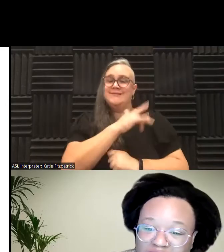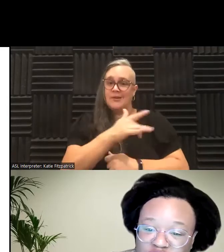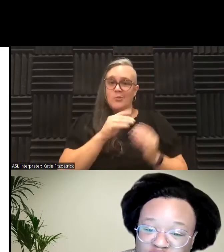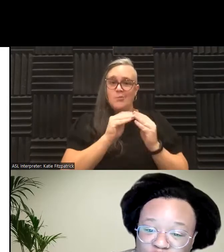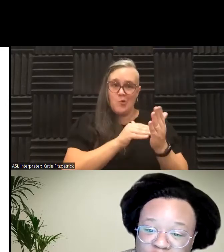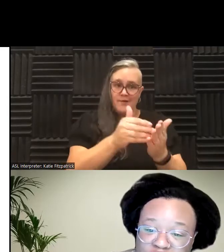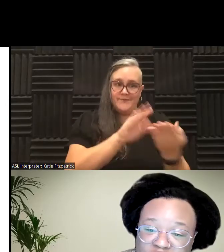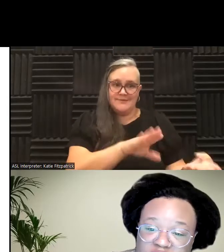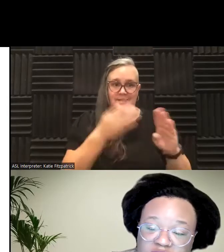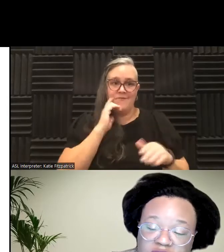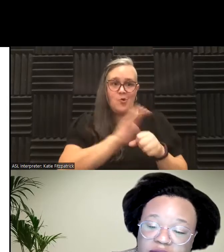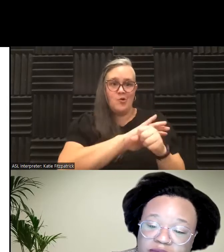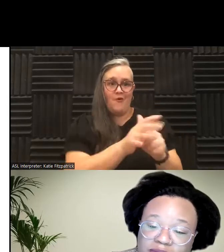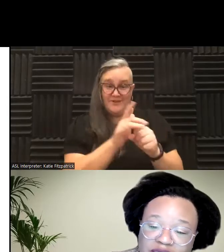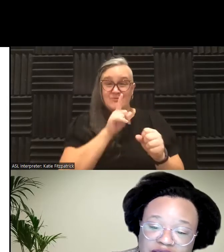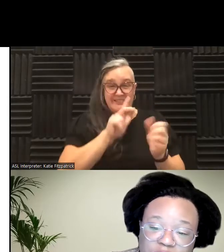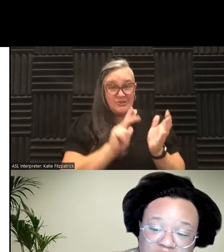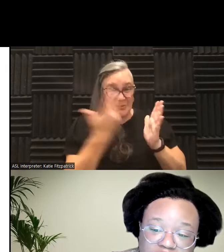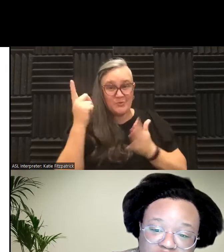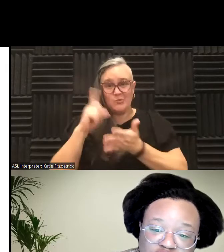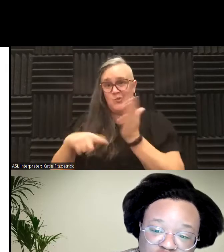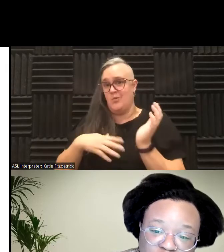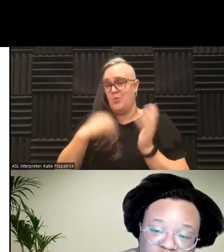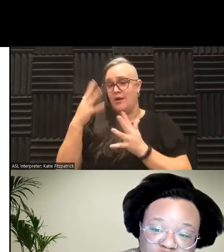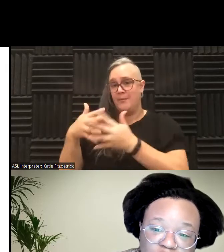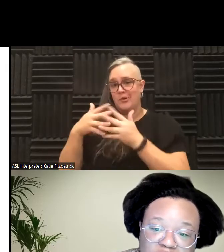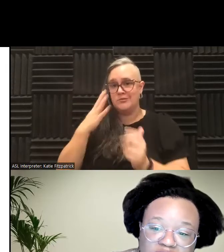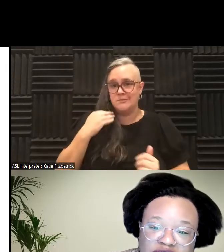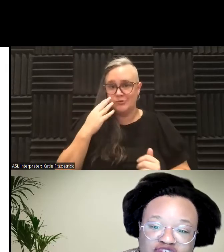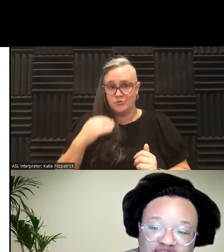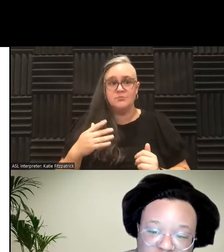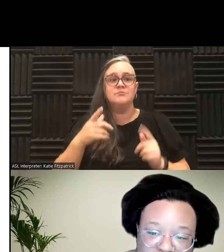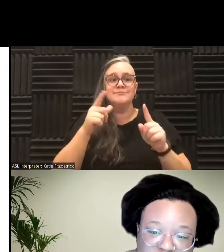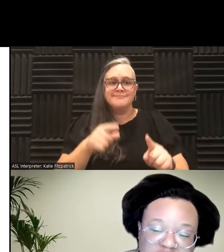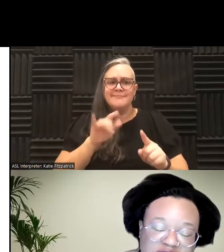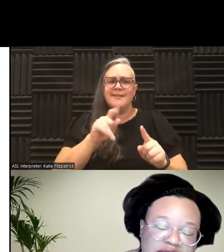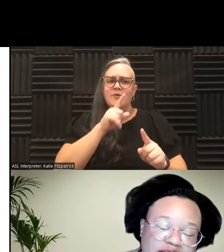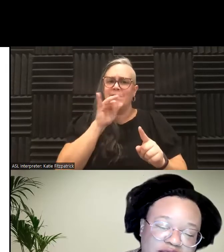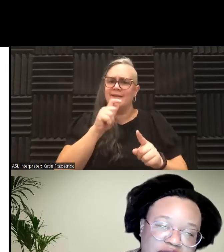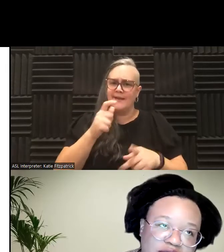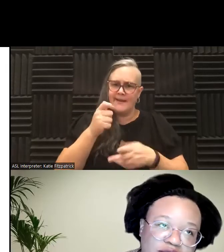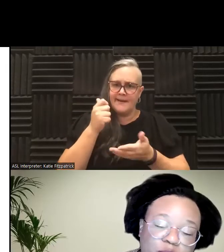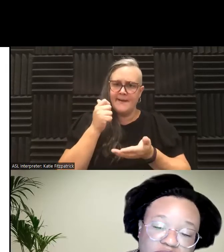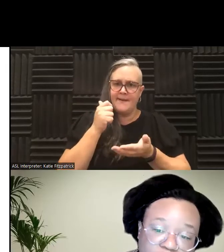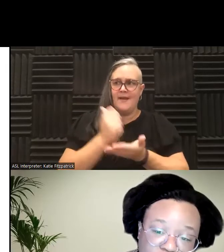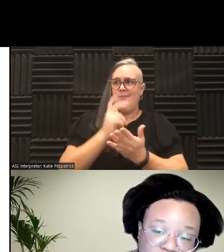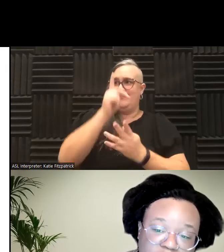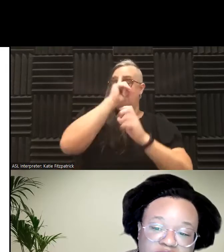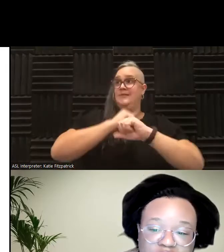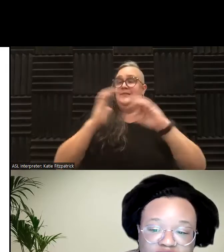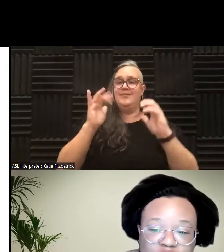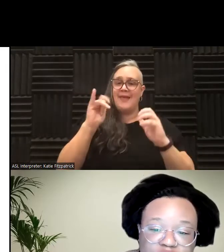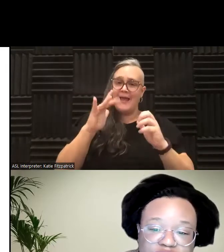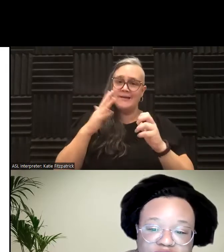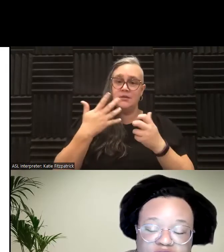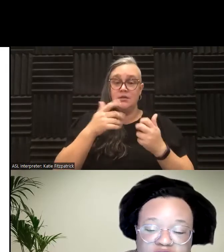can have on folks. And there is a term for the strain and the weathering